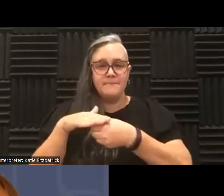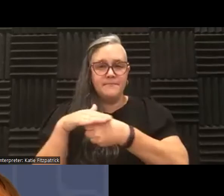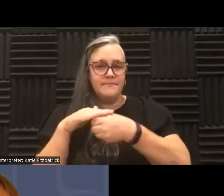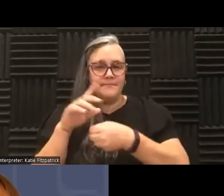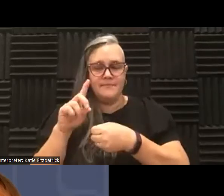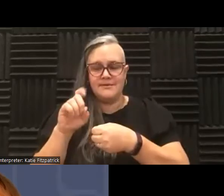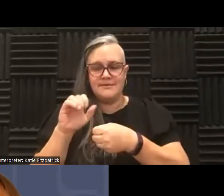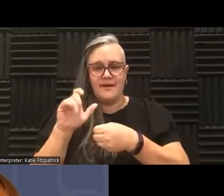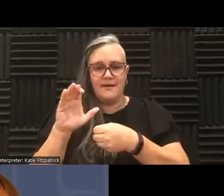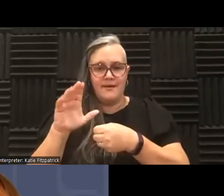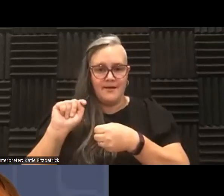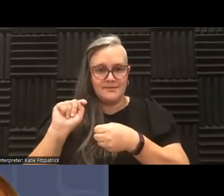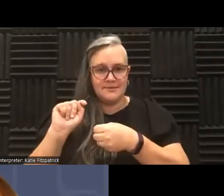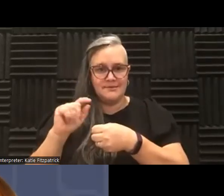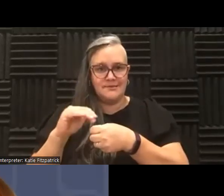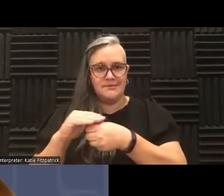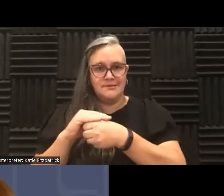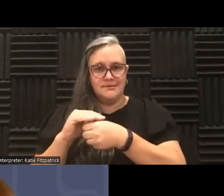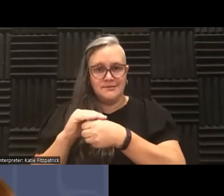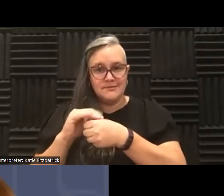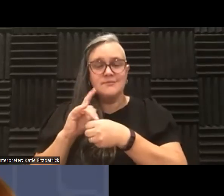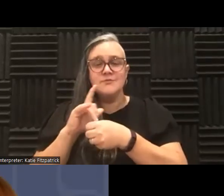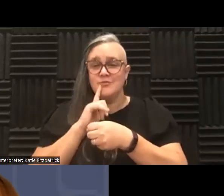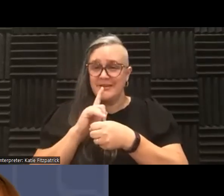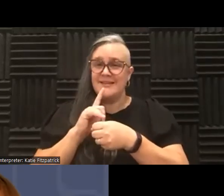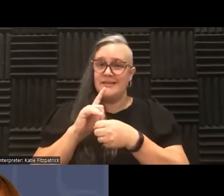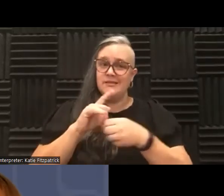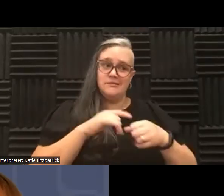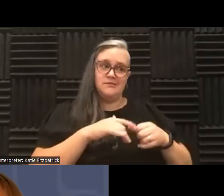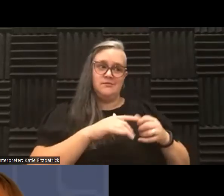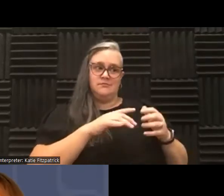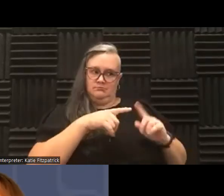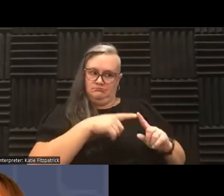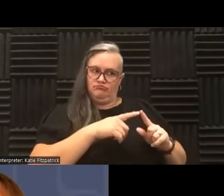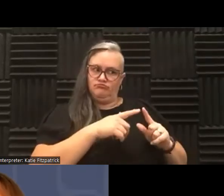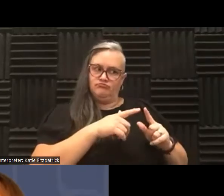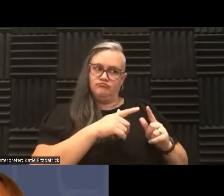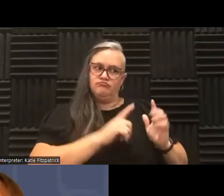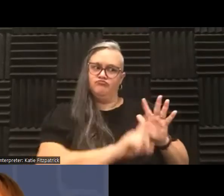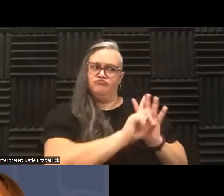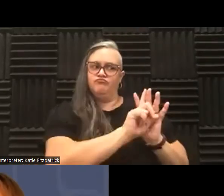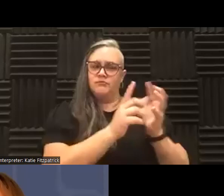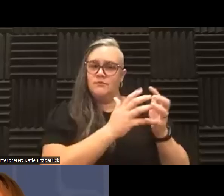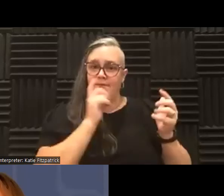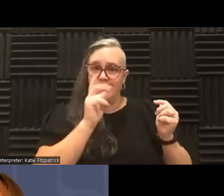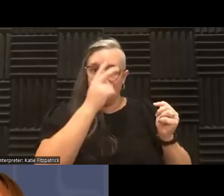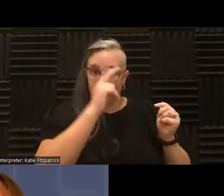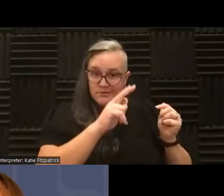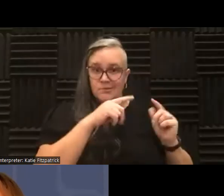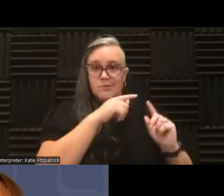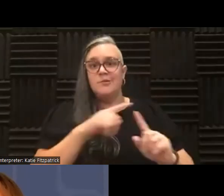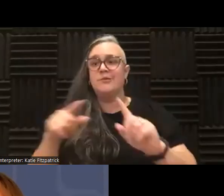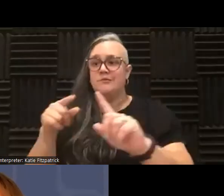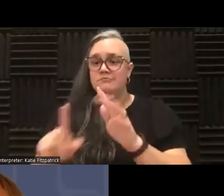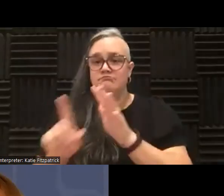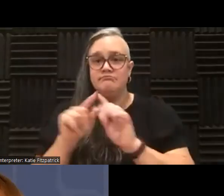that are common in parts of Mexico. I would say that I've had, you know, I've known some